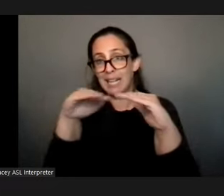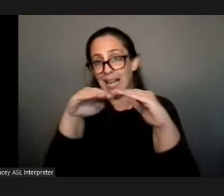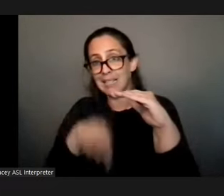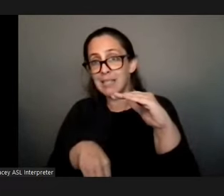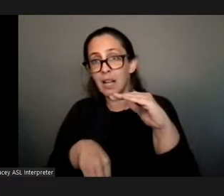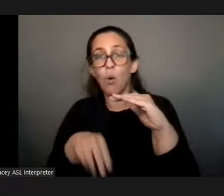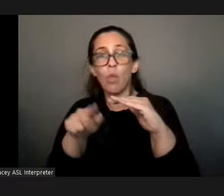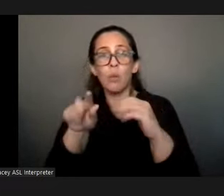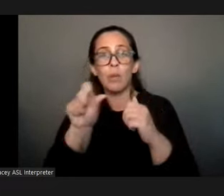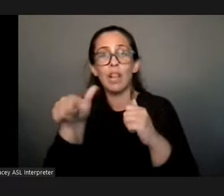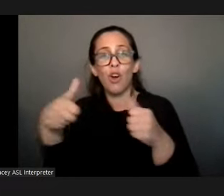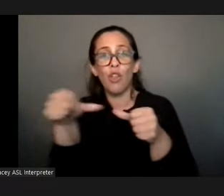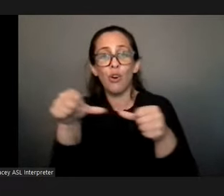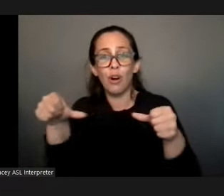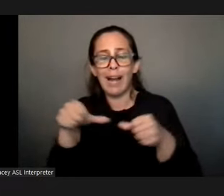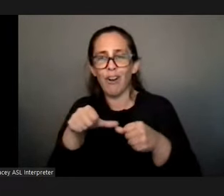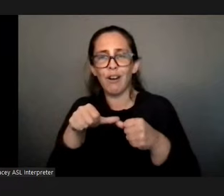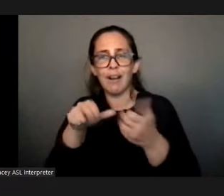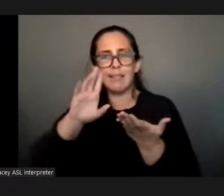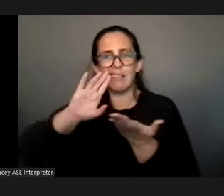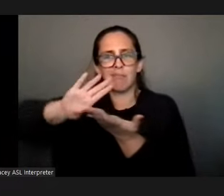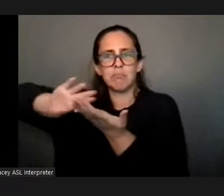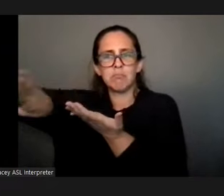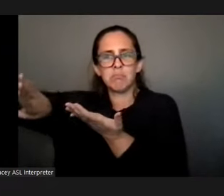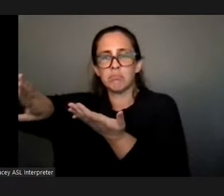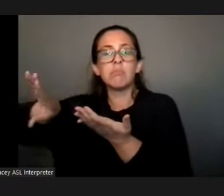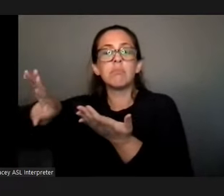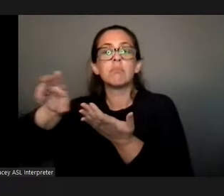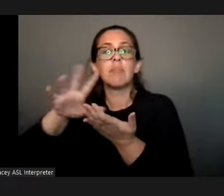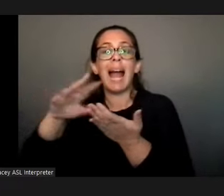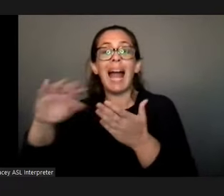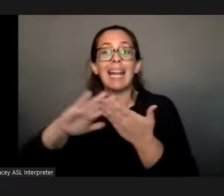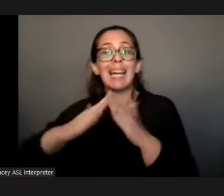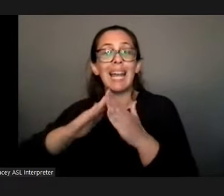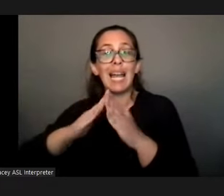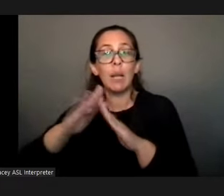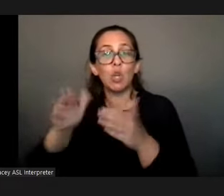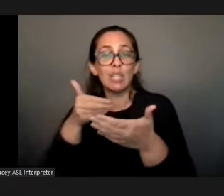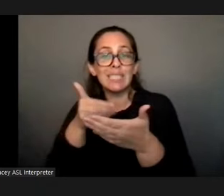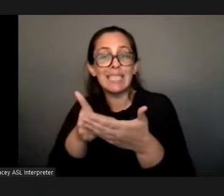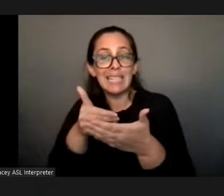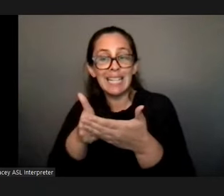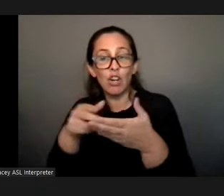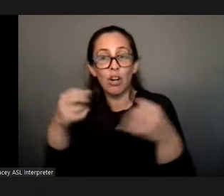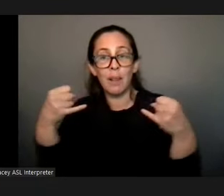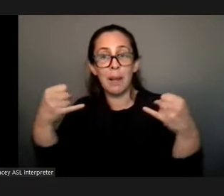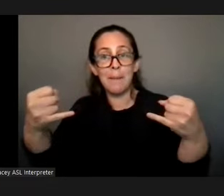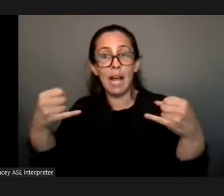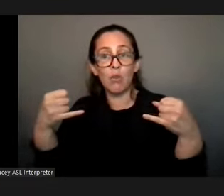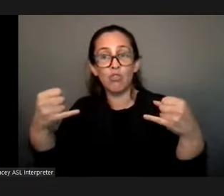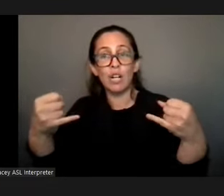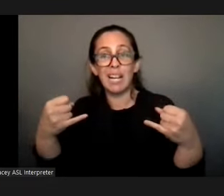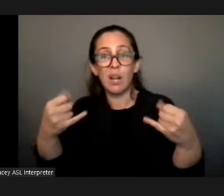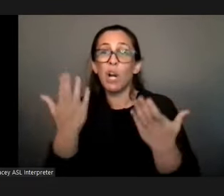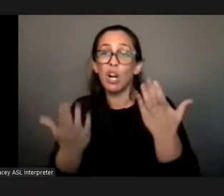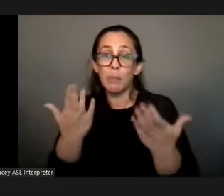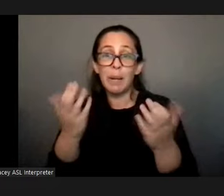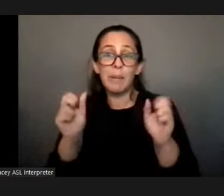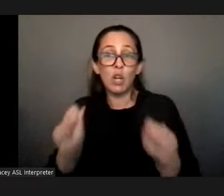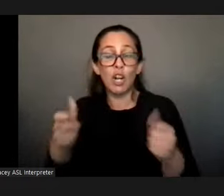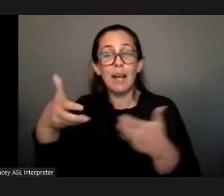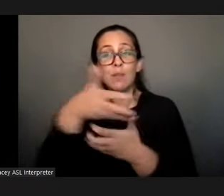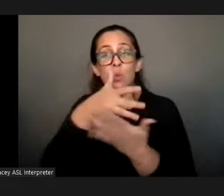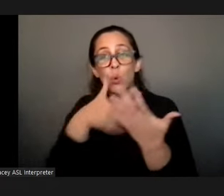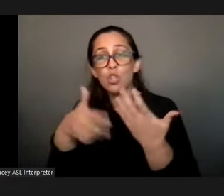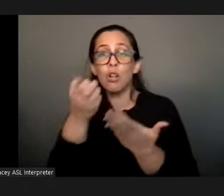those other areas excluded as we described earlier, and neighborhoods near the Central Business District boundary where the project could have social, economic, or